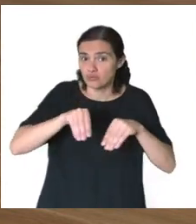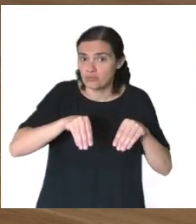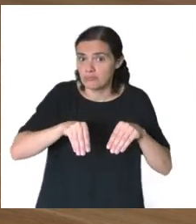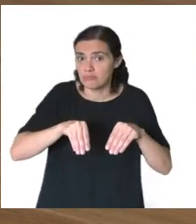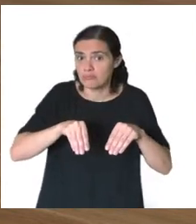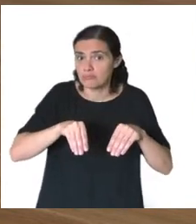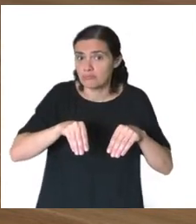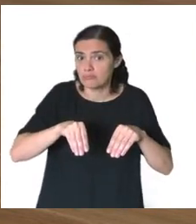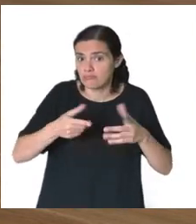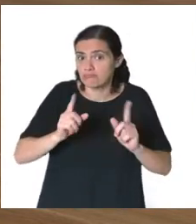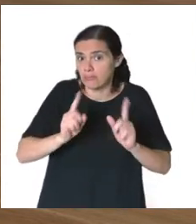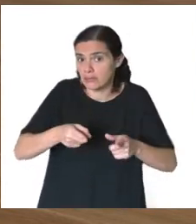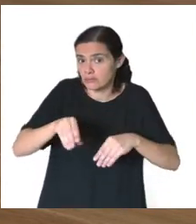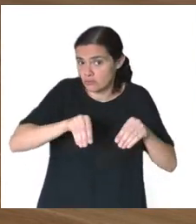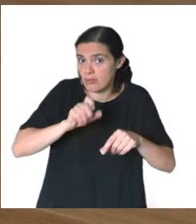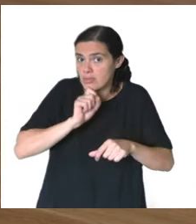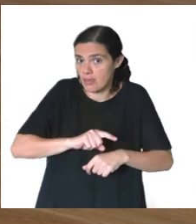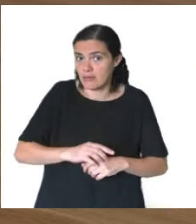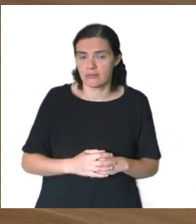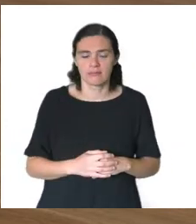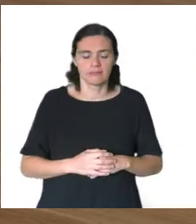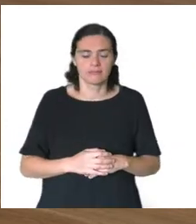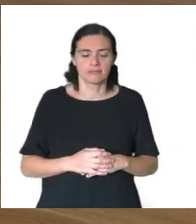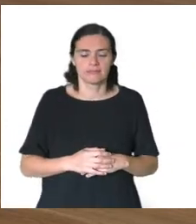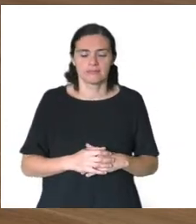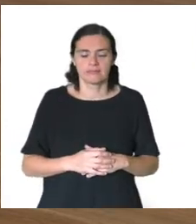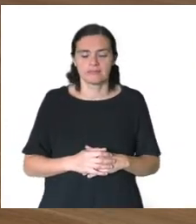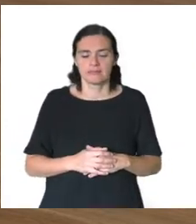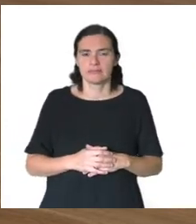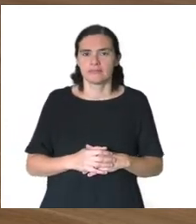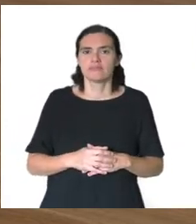So you can play. You can start playing.